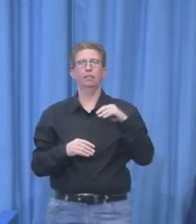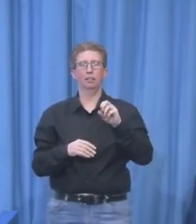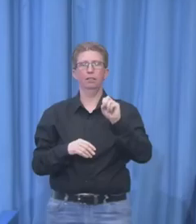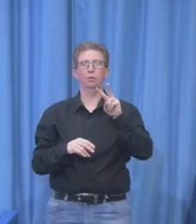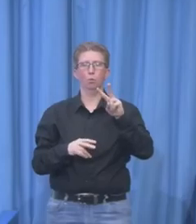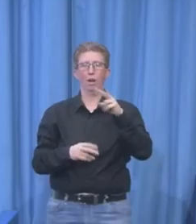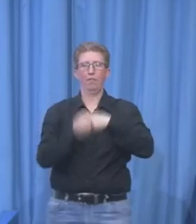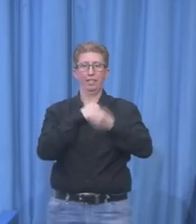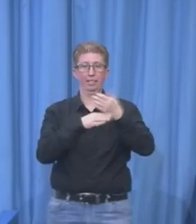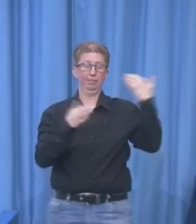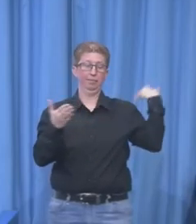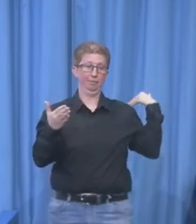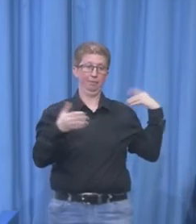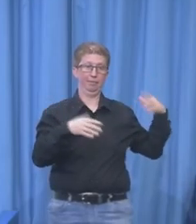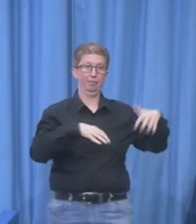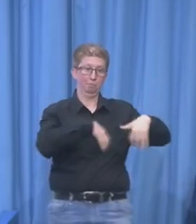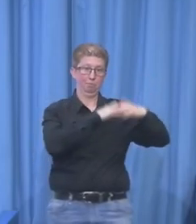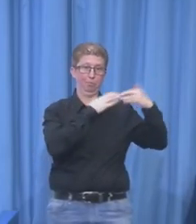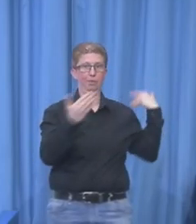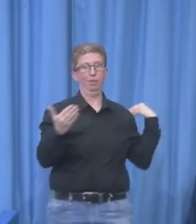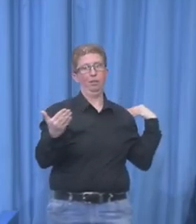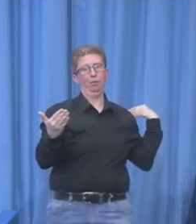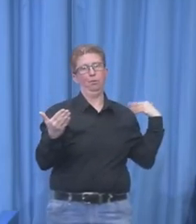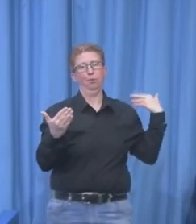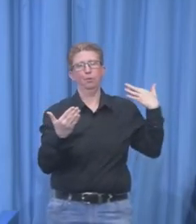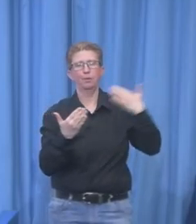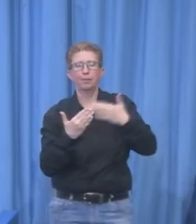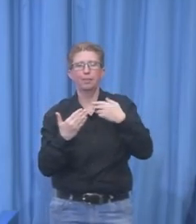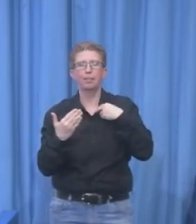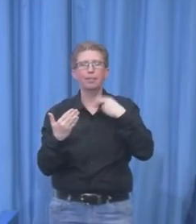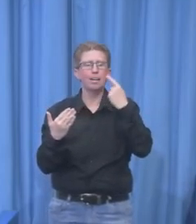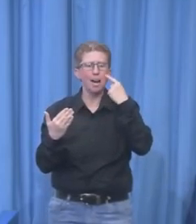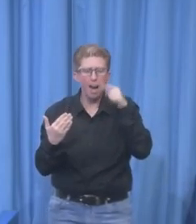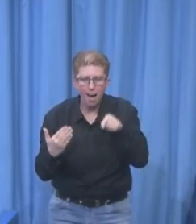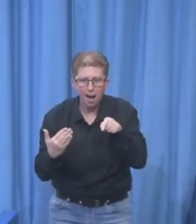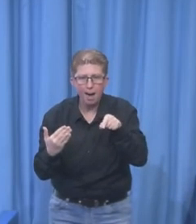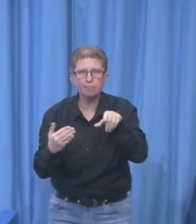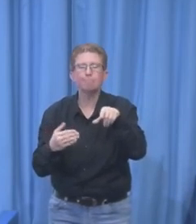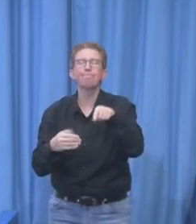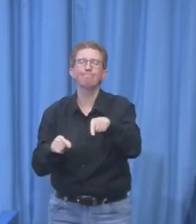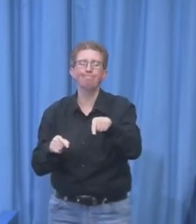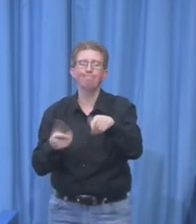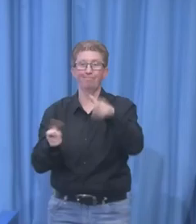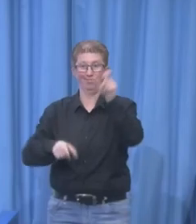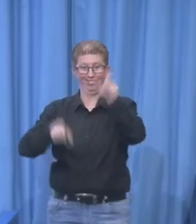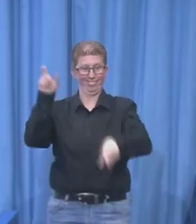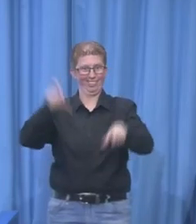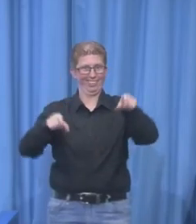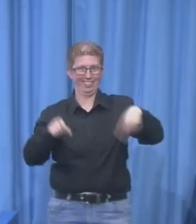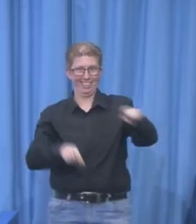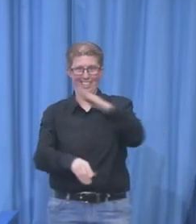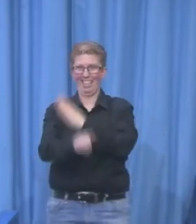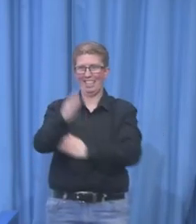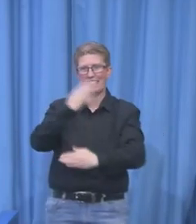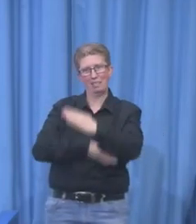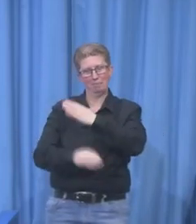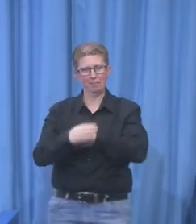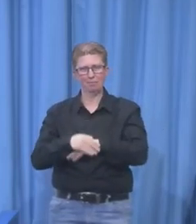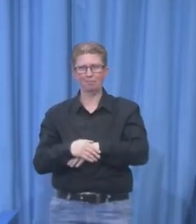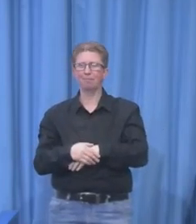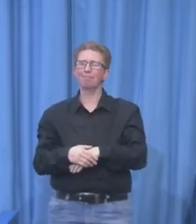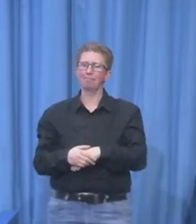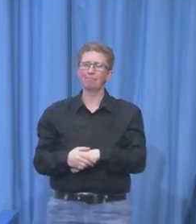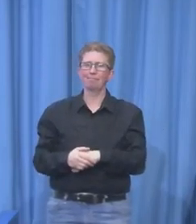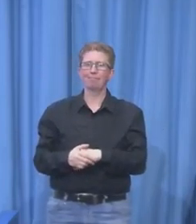in terms of employment. At best, most hospitals simply look at people with disabilities as a good source